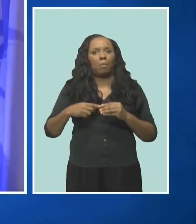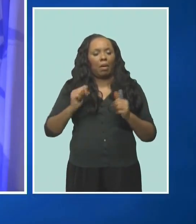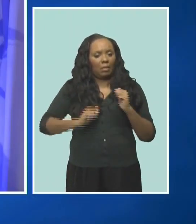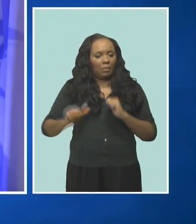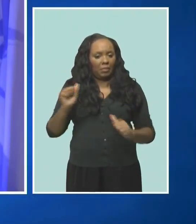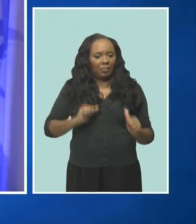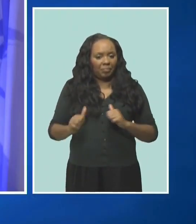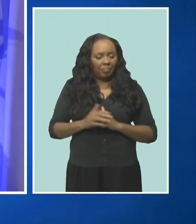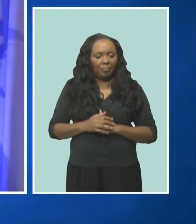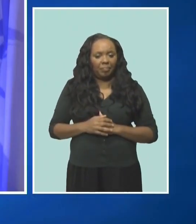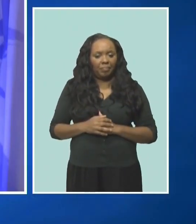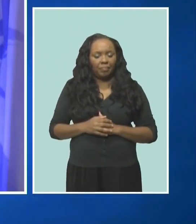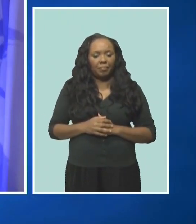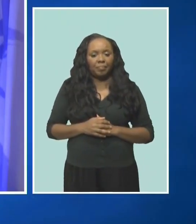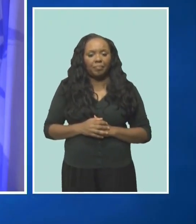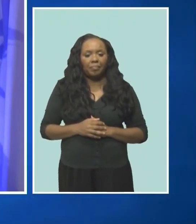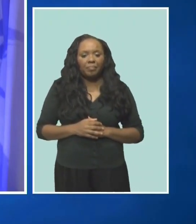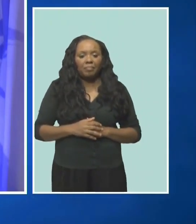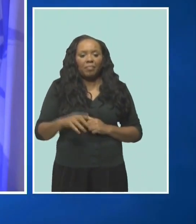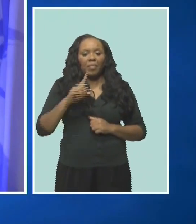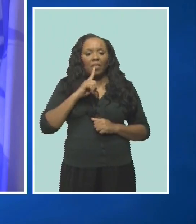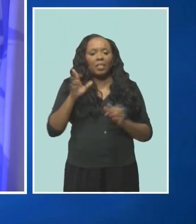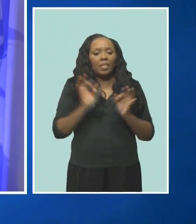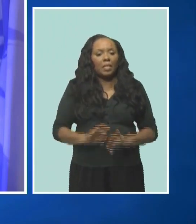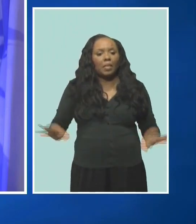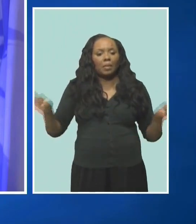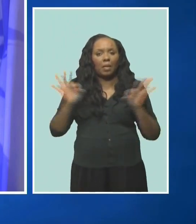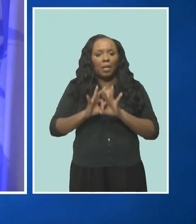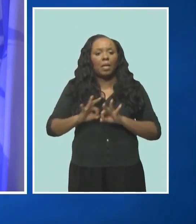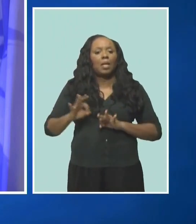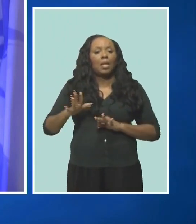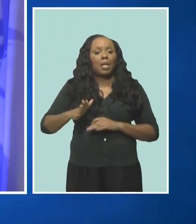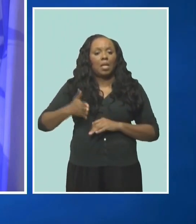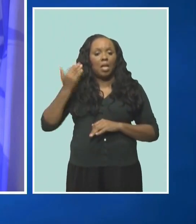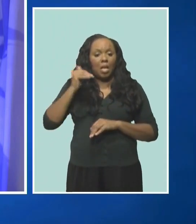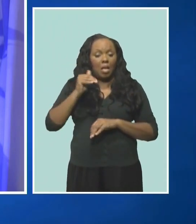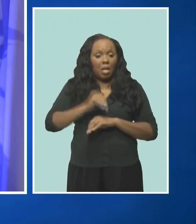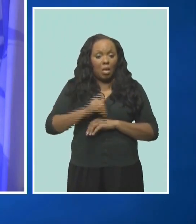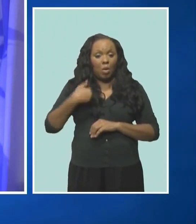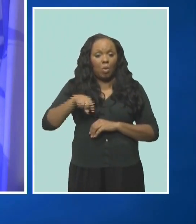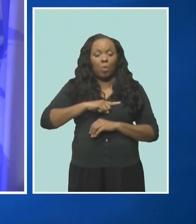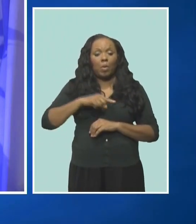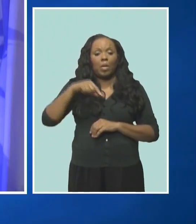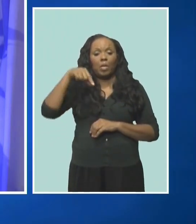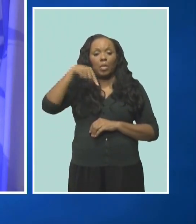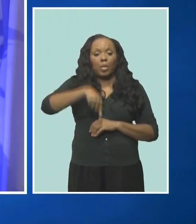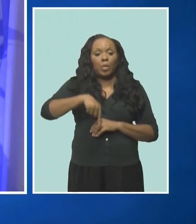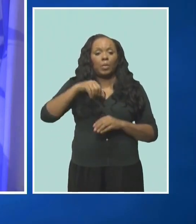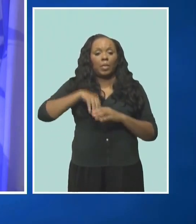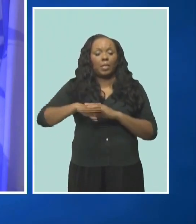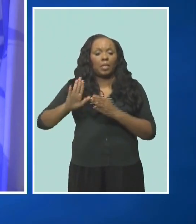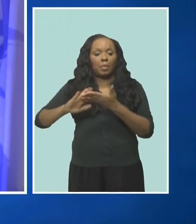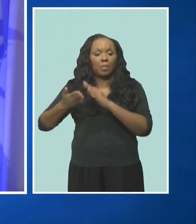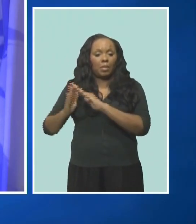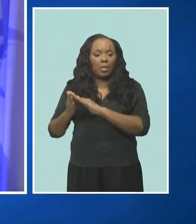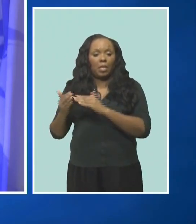that we go out there, and up to last week we were at Q in the community, and we had a big display there, and persons,